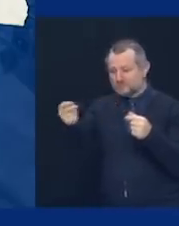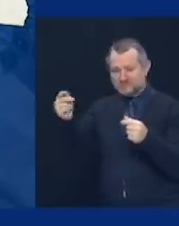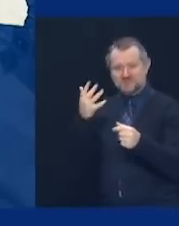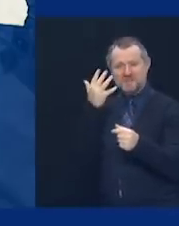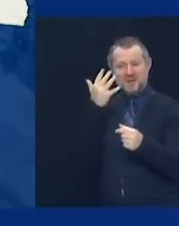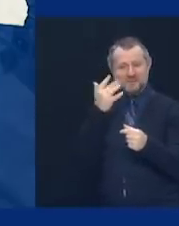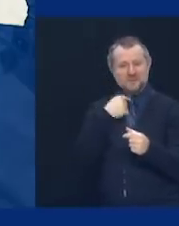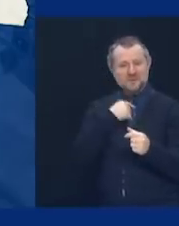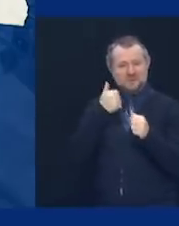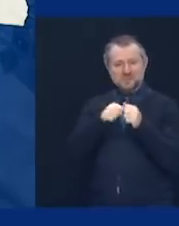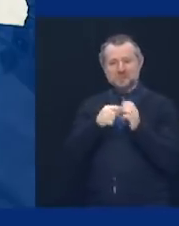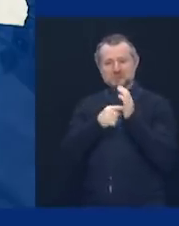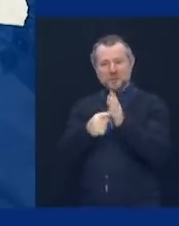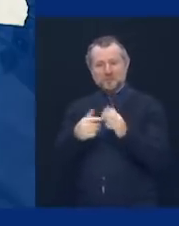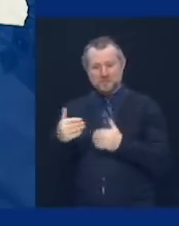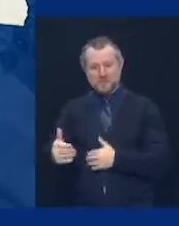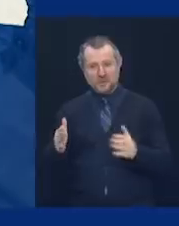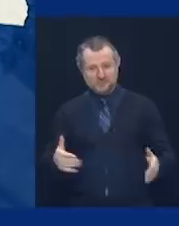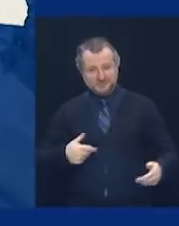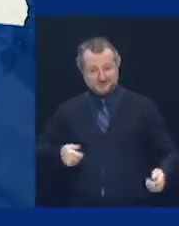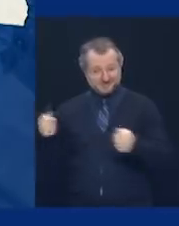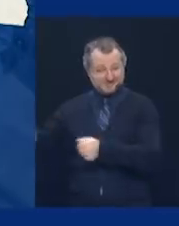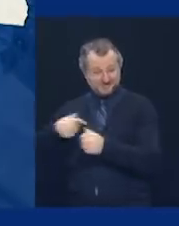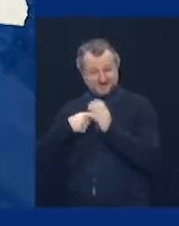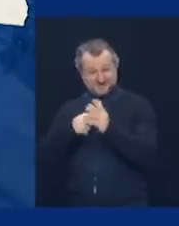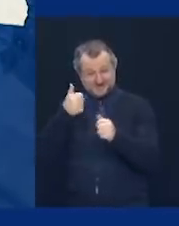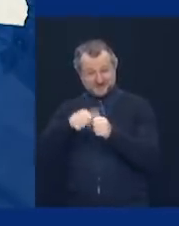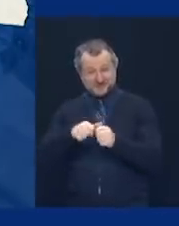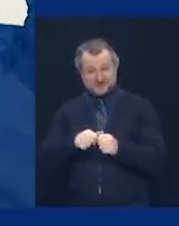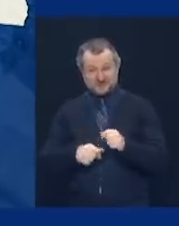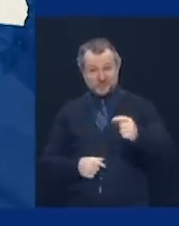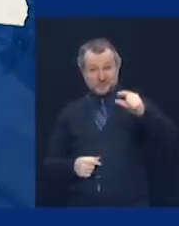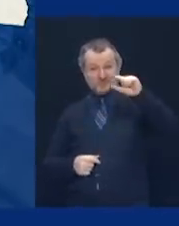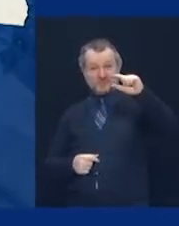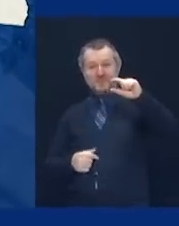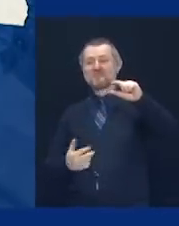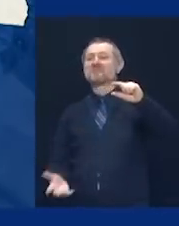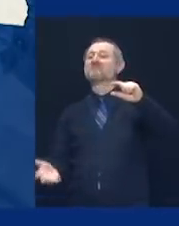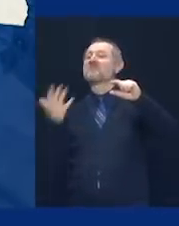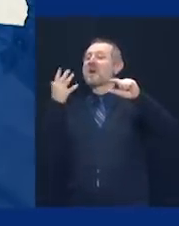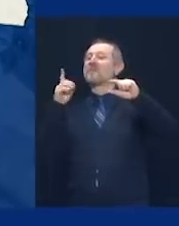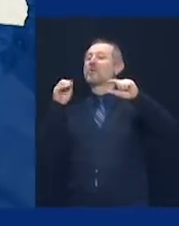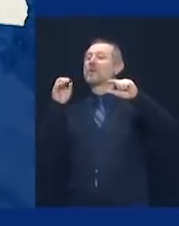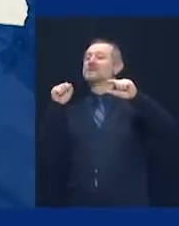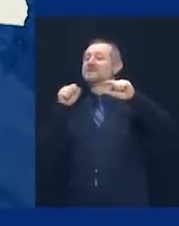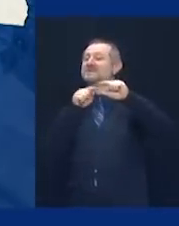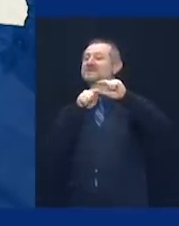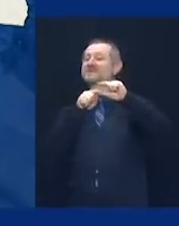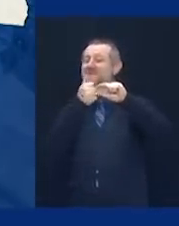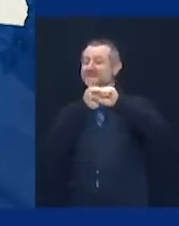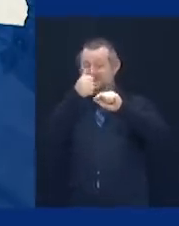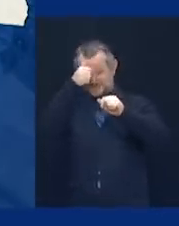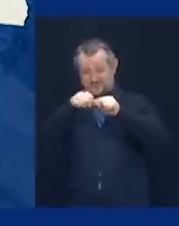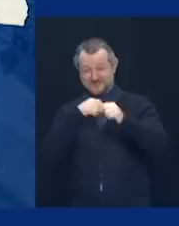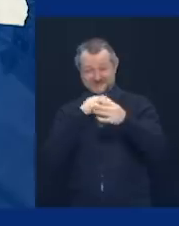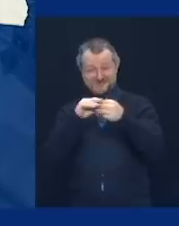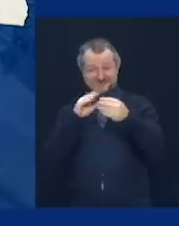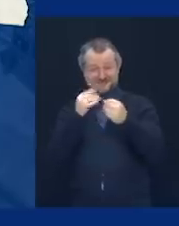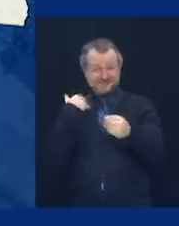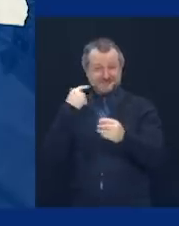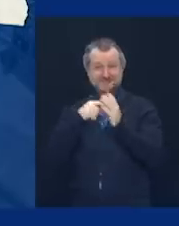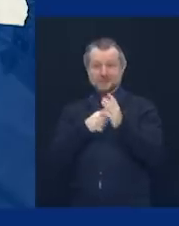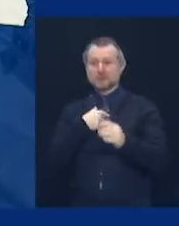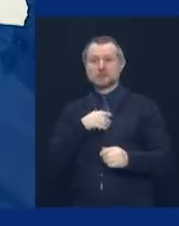package here, I held up the vial and I said there were 5 doses in this vial. It turns